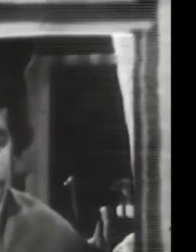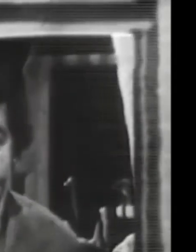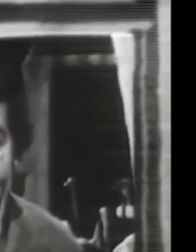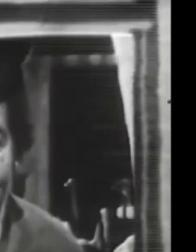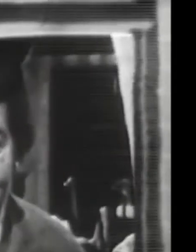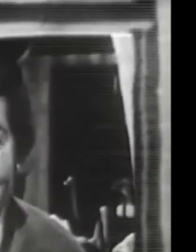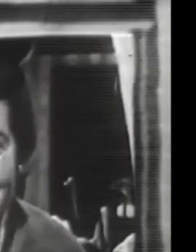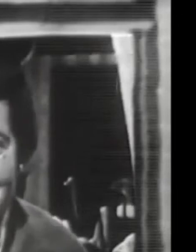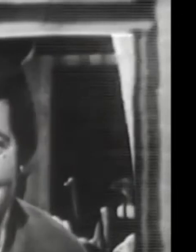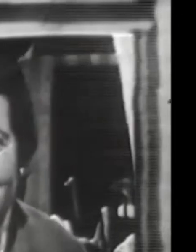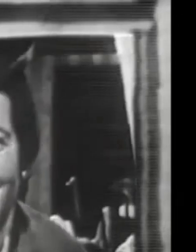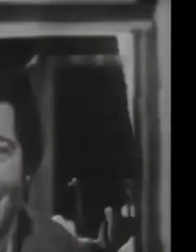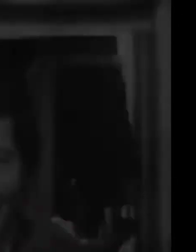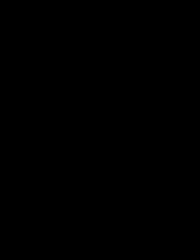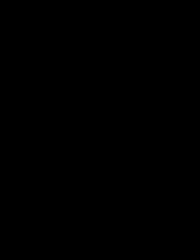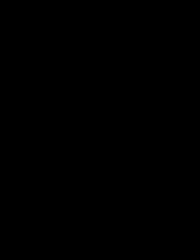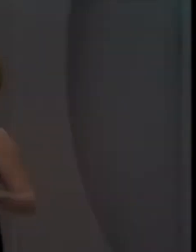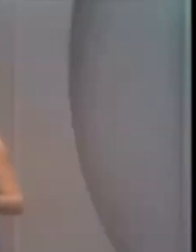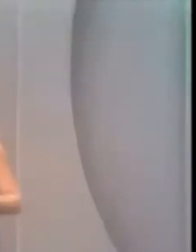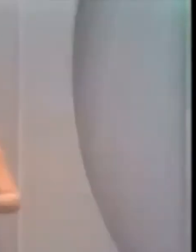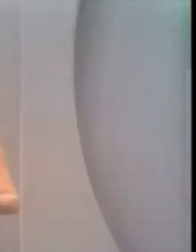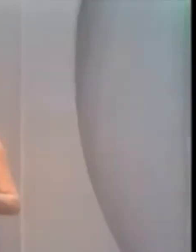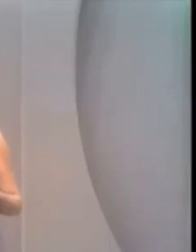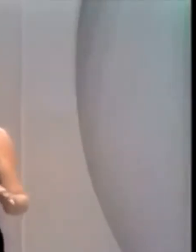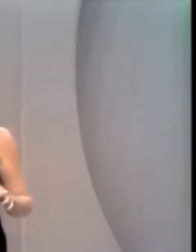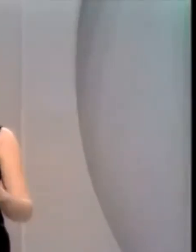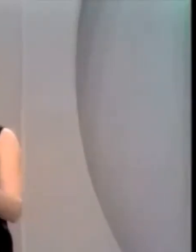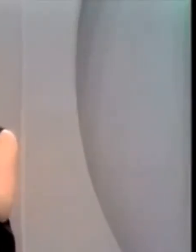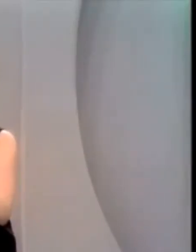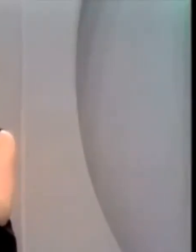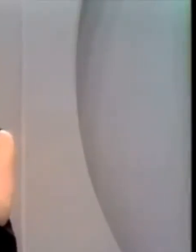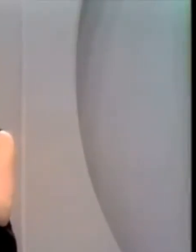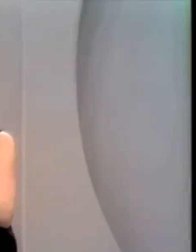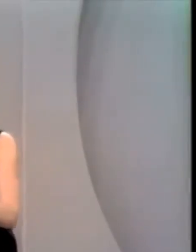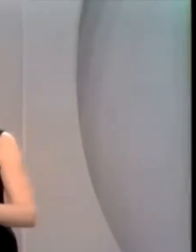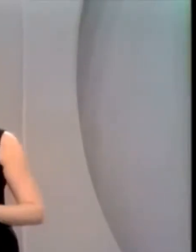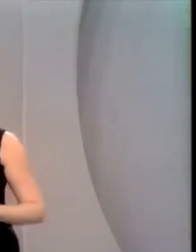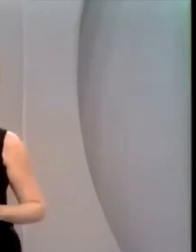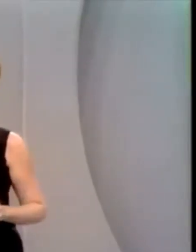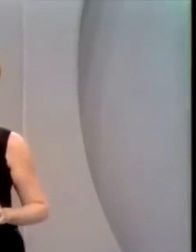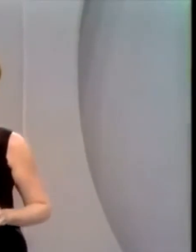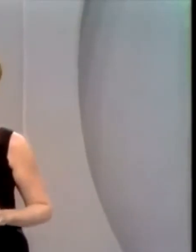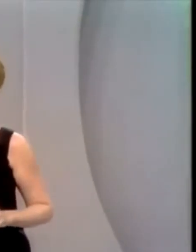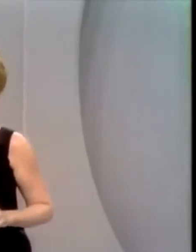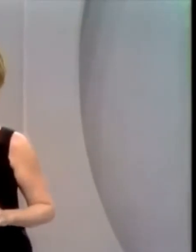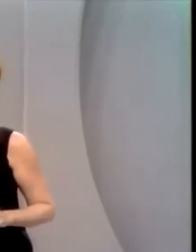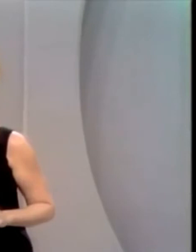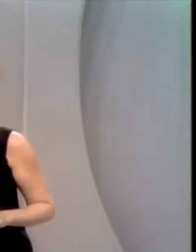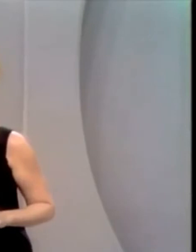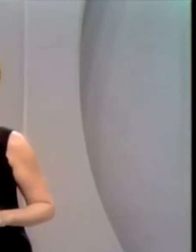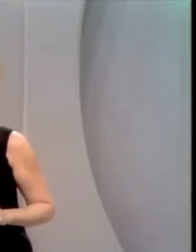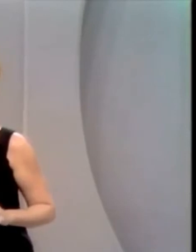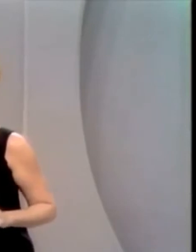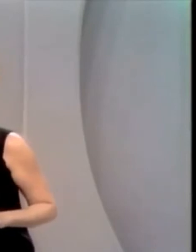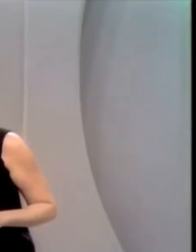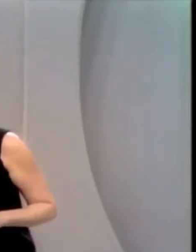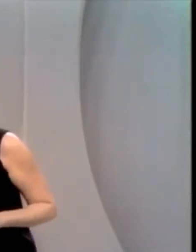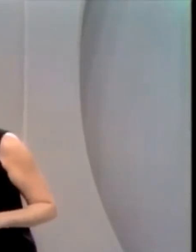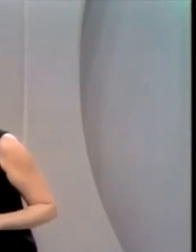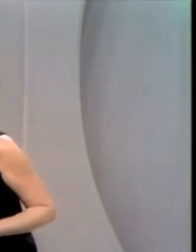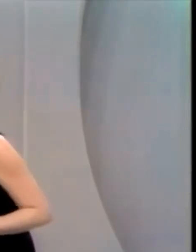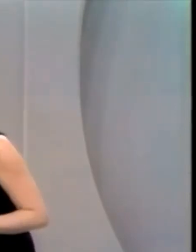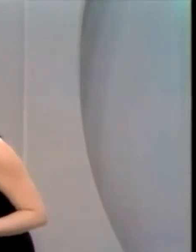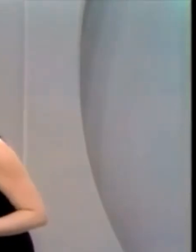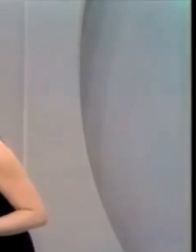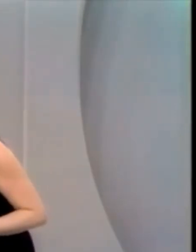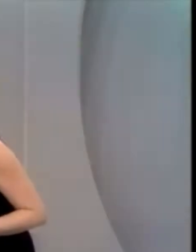That would be a hello. Anyway, hello. I'm from a little town called Larchmont, where if you're not married, if you're a girl, and you're over